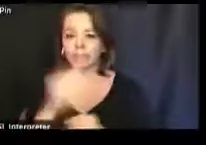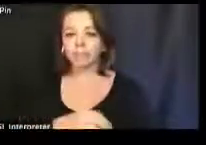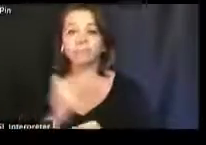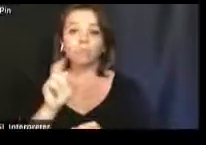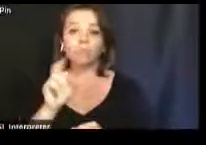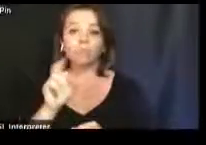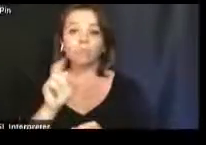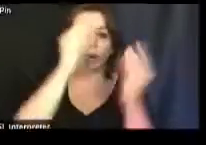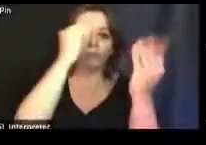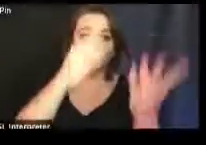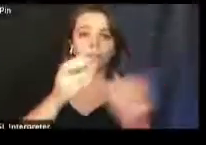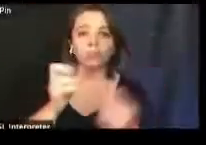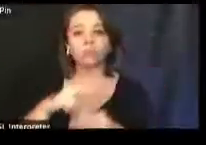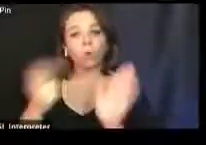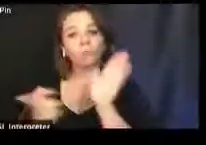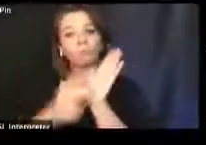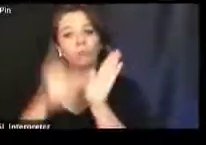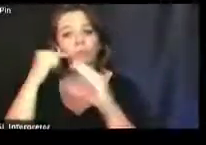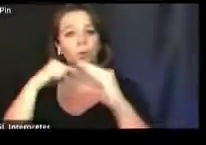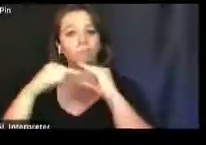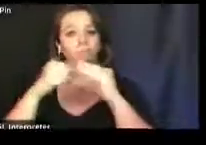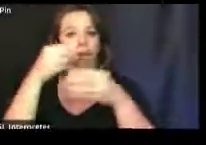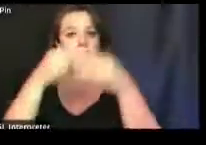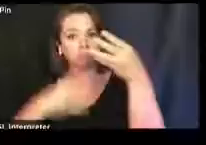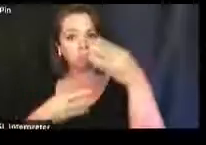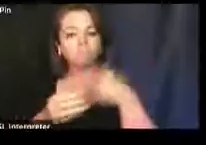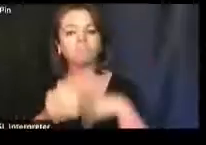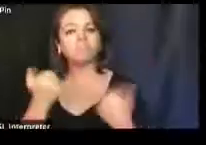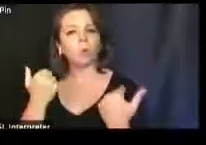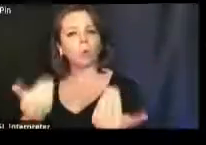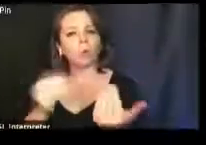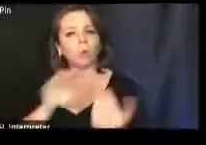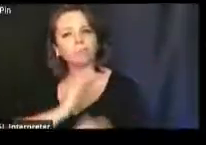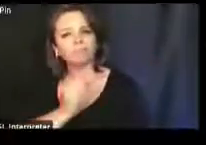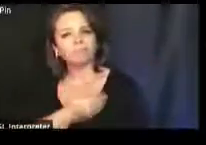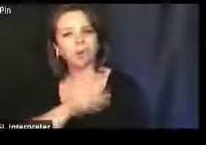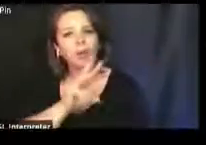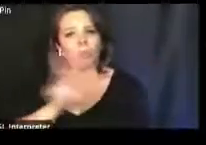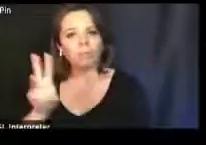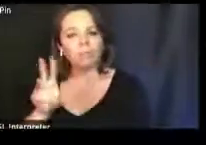to sign up for our emails, please visit our website at